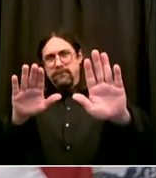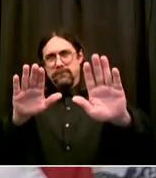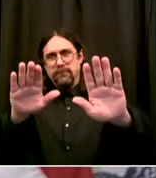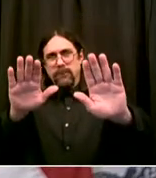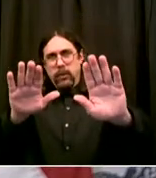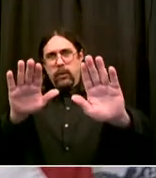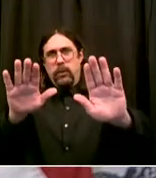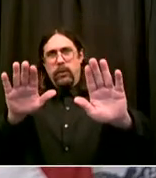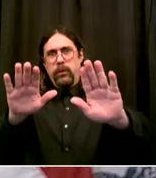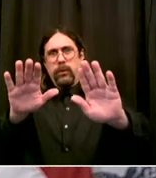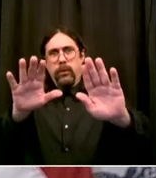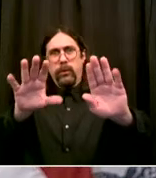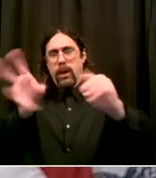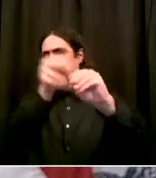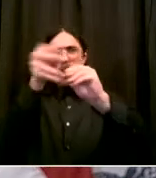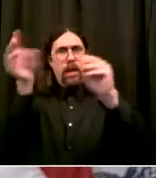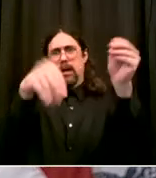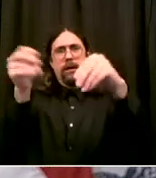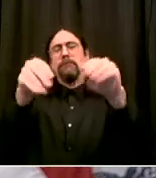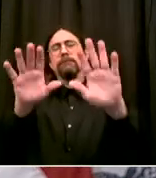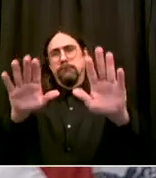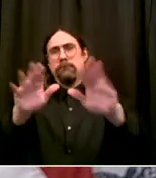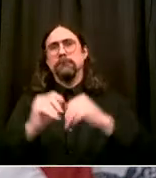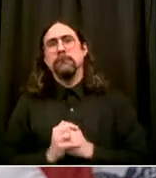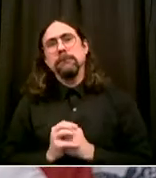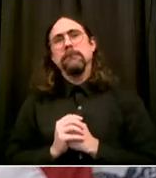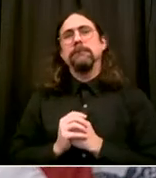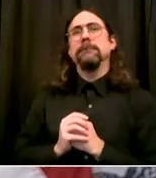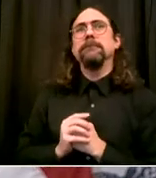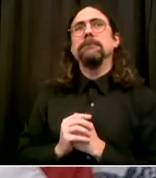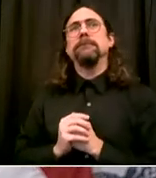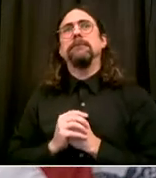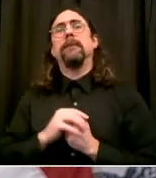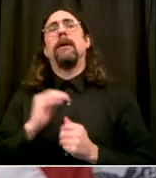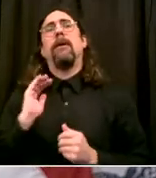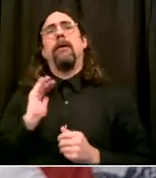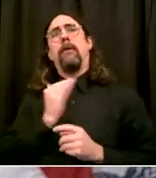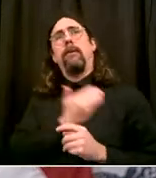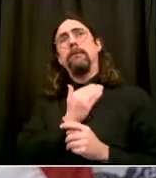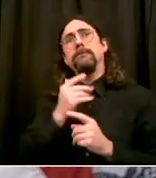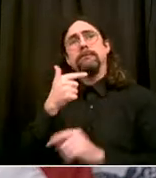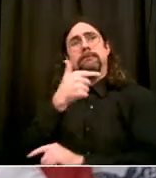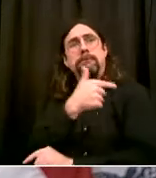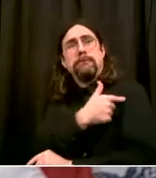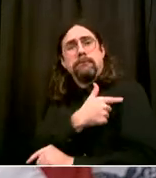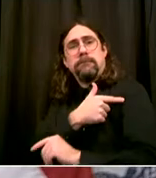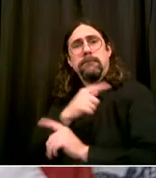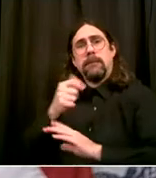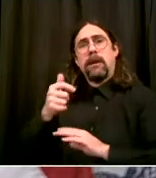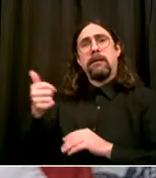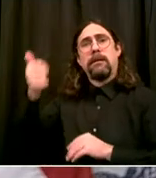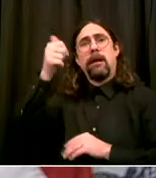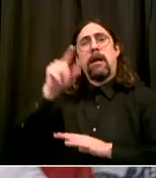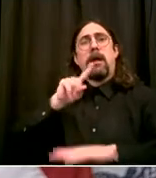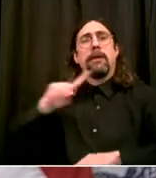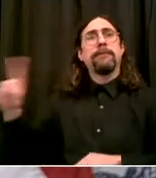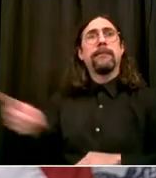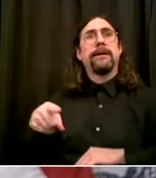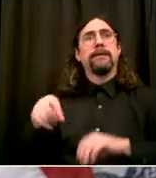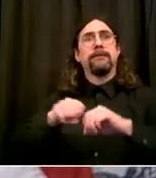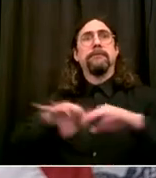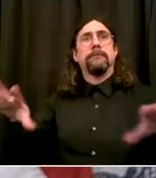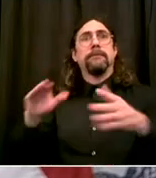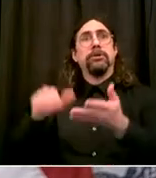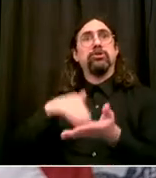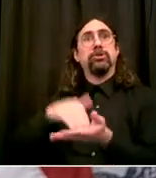Suffice it to say, our vaccine command center will be constantly providing updates, and that the specific